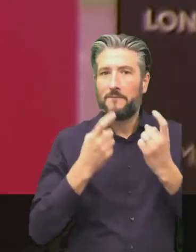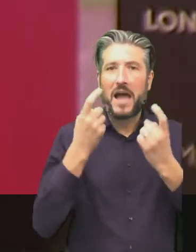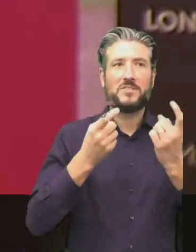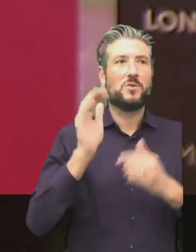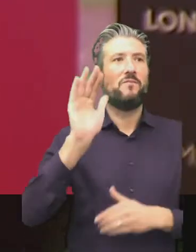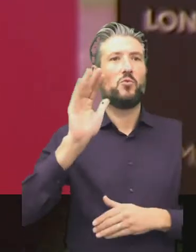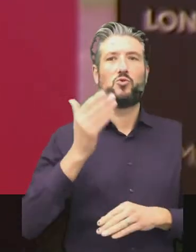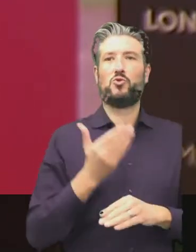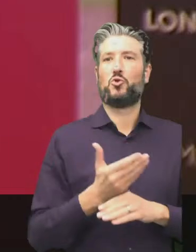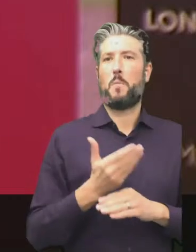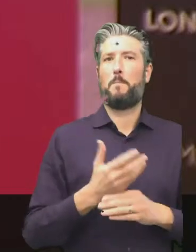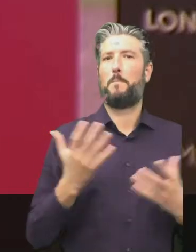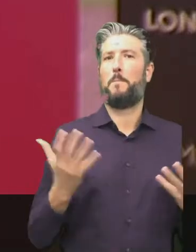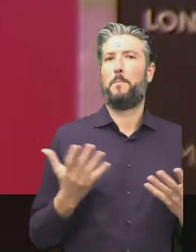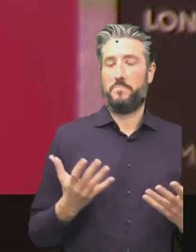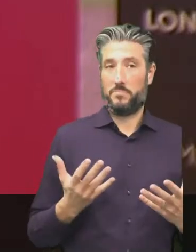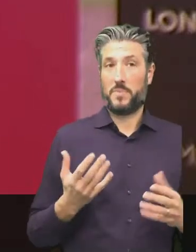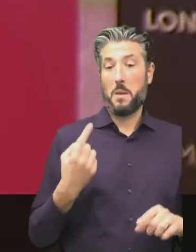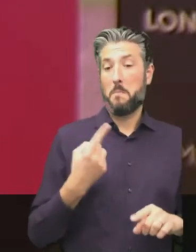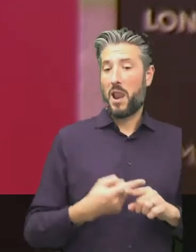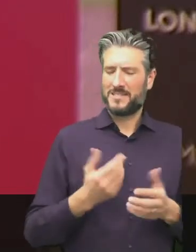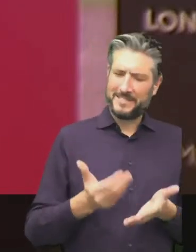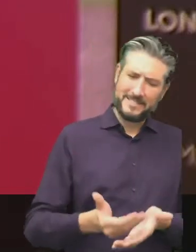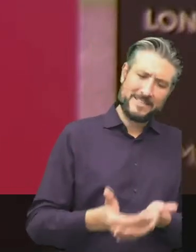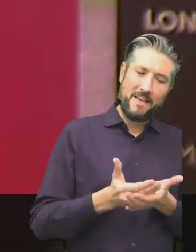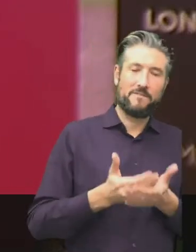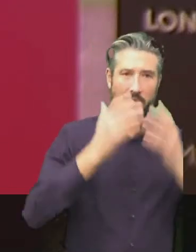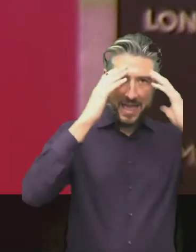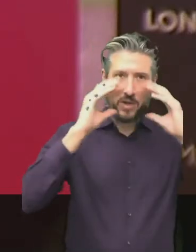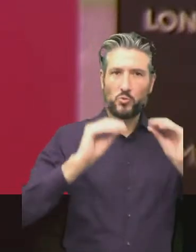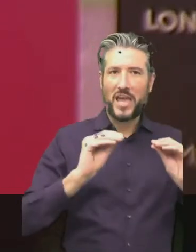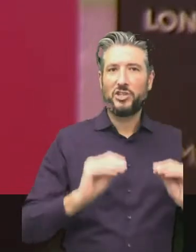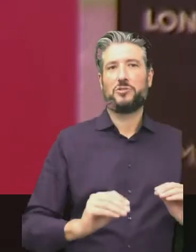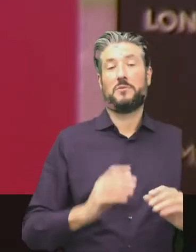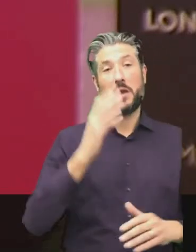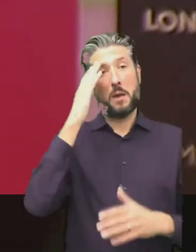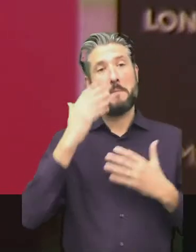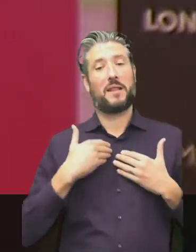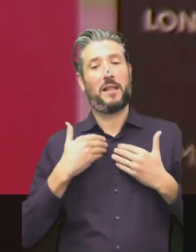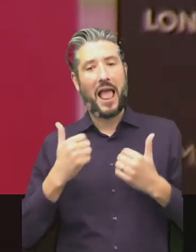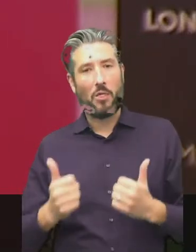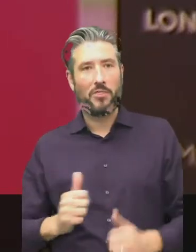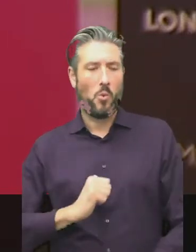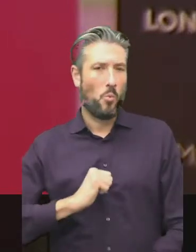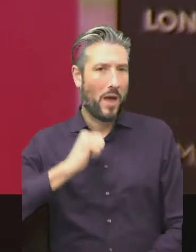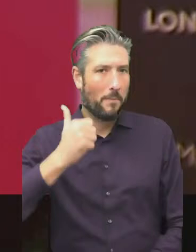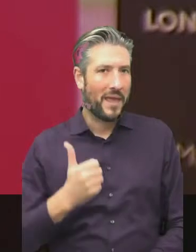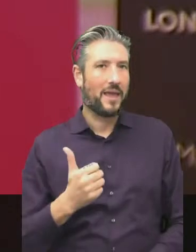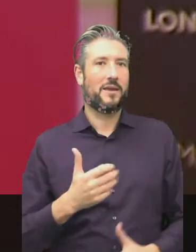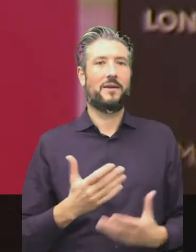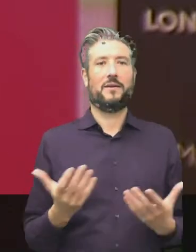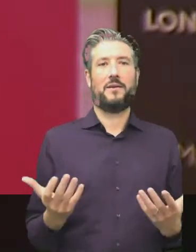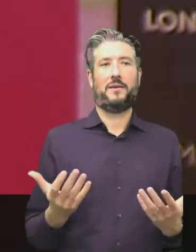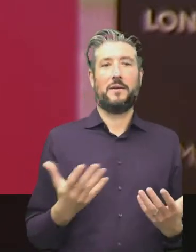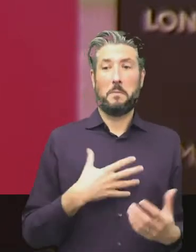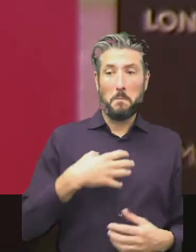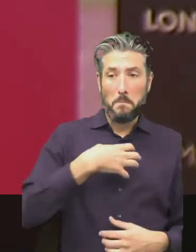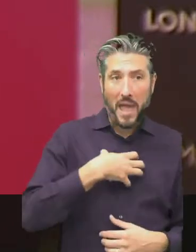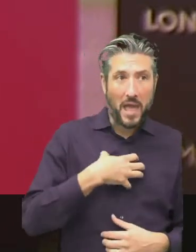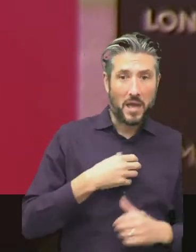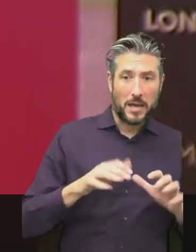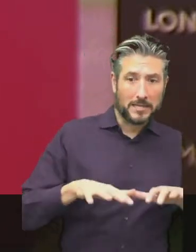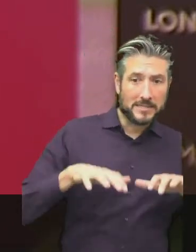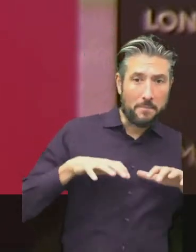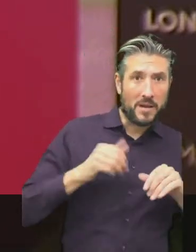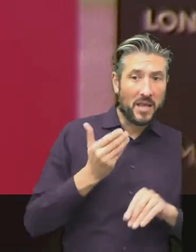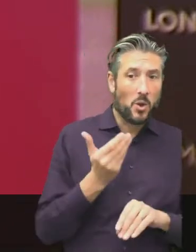safe education, and mental health and well-being, and how will the Mayor and London Assembly work with young